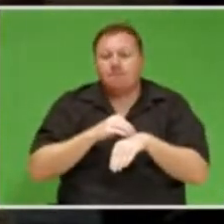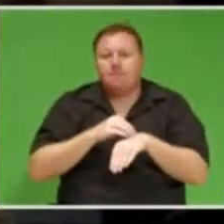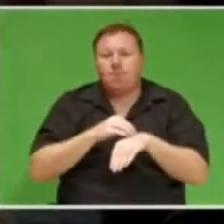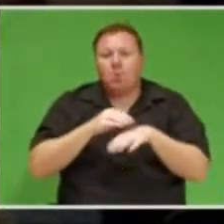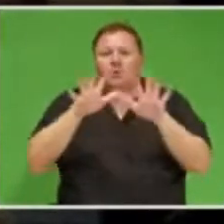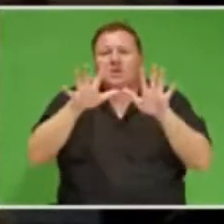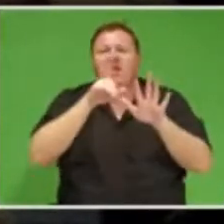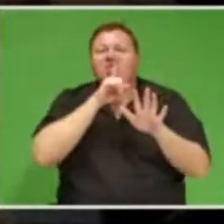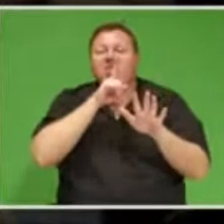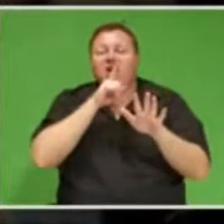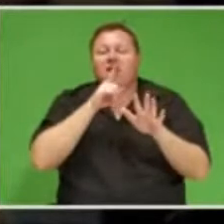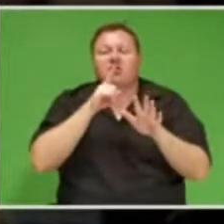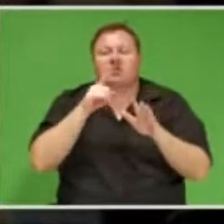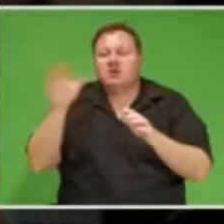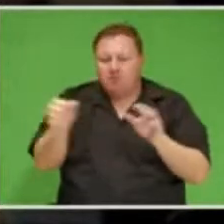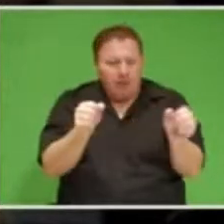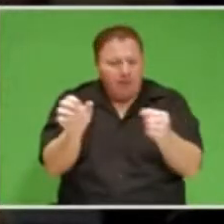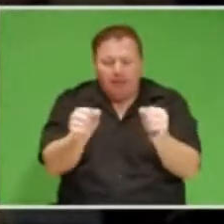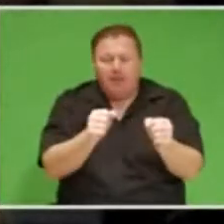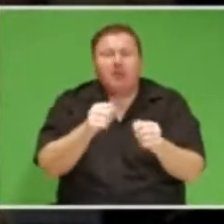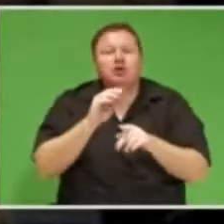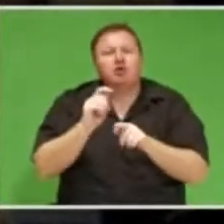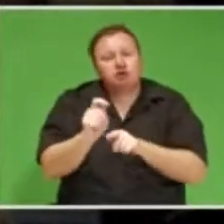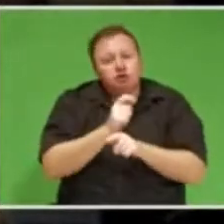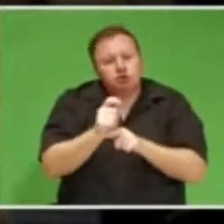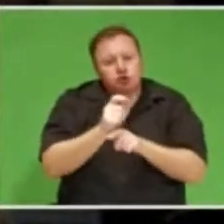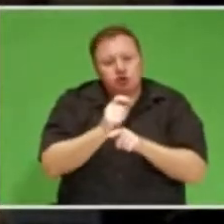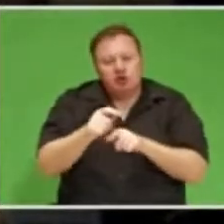and trained this year.